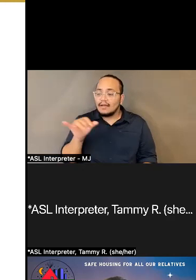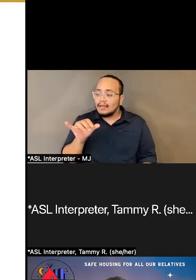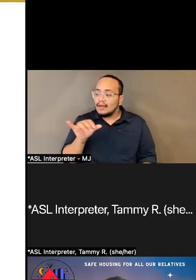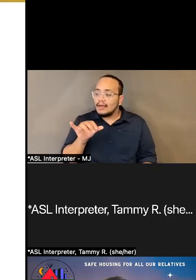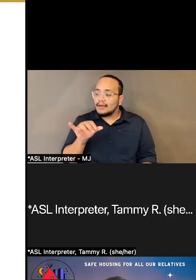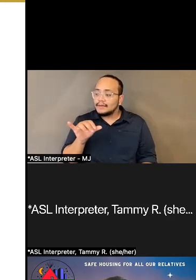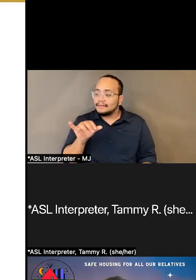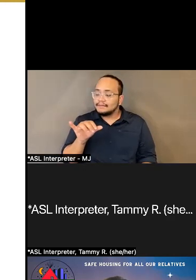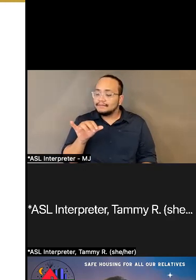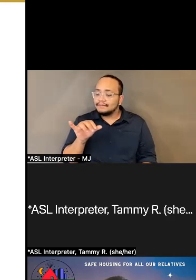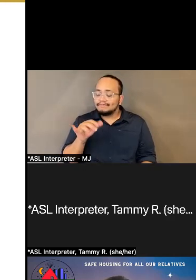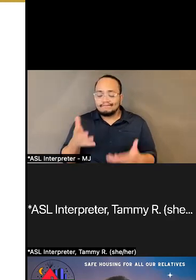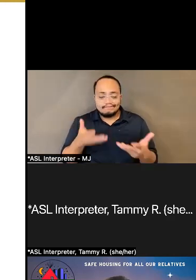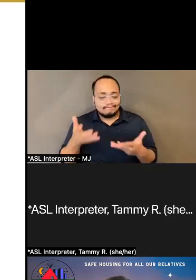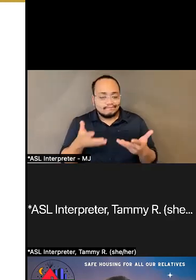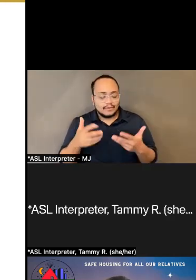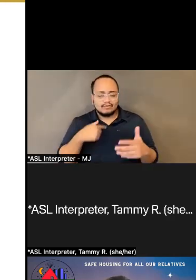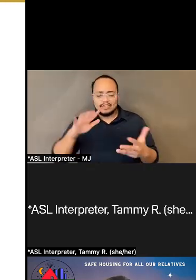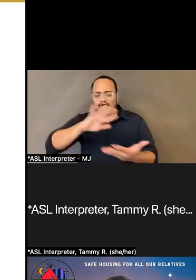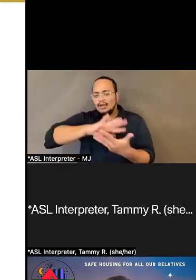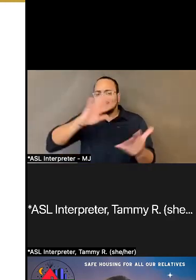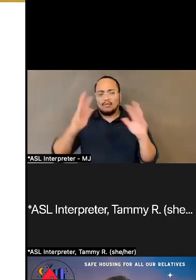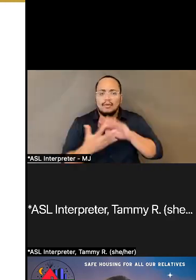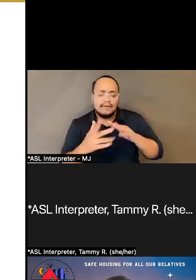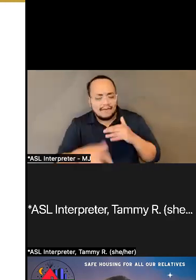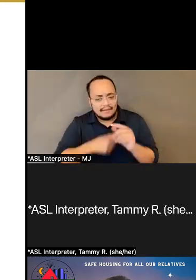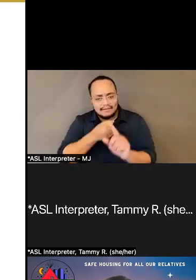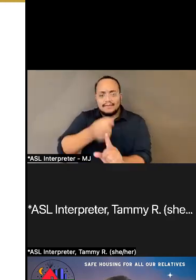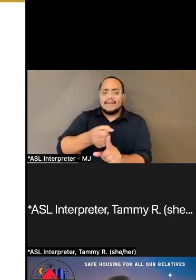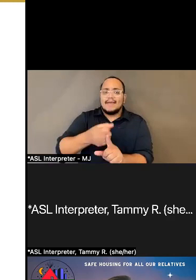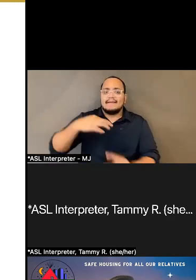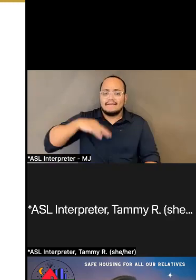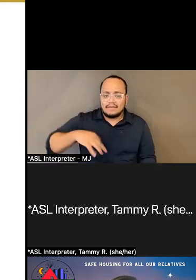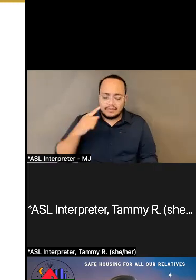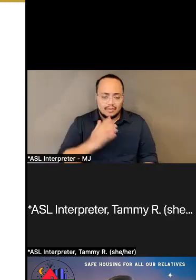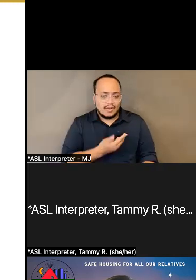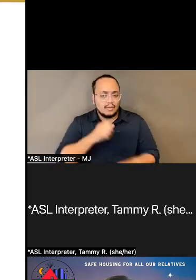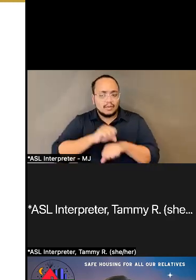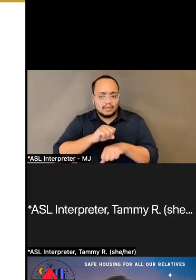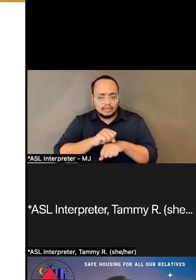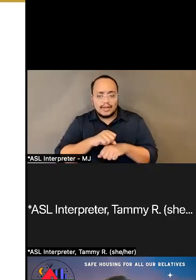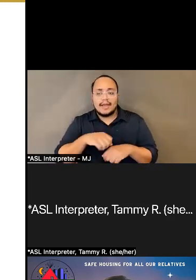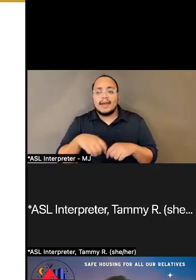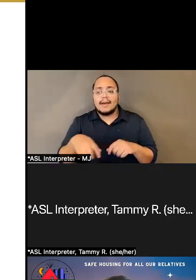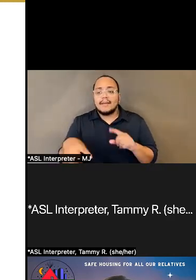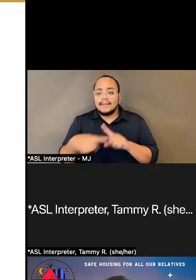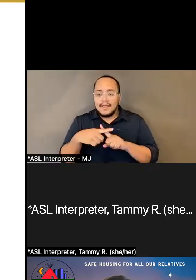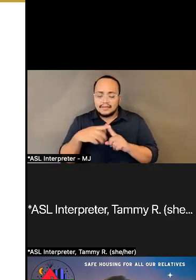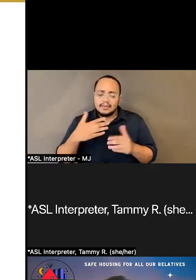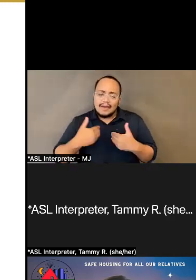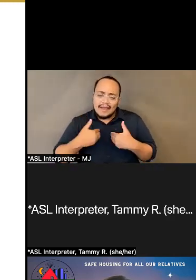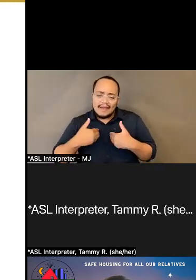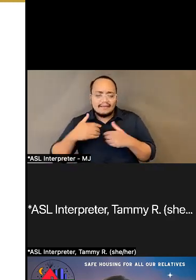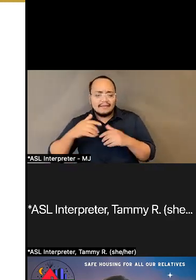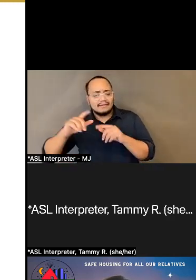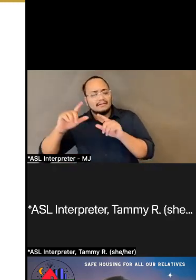very, I don't know, like transformative and impactful to what we were doing. And of course, you're doing that work under the supervision of a